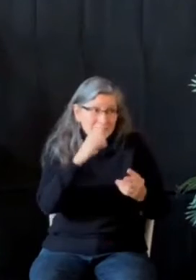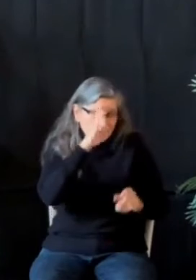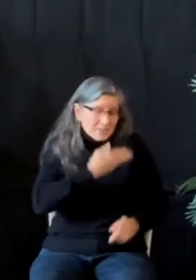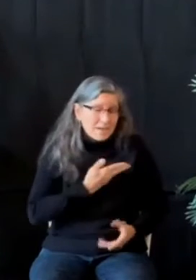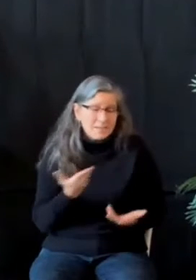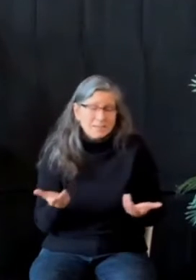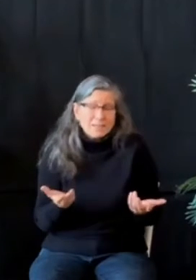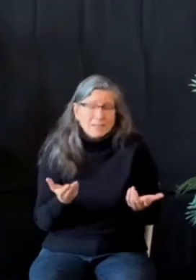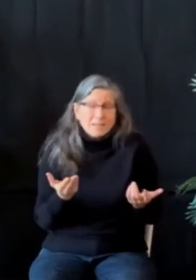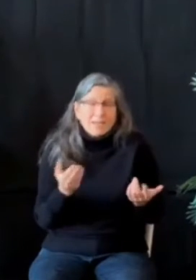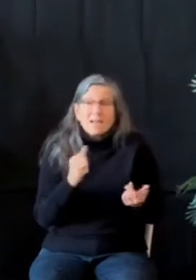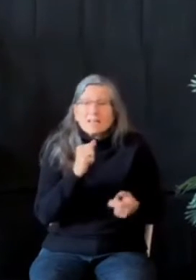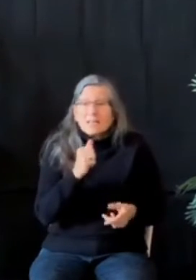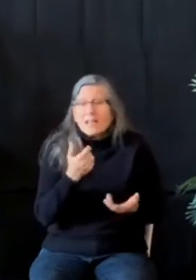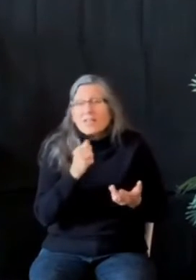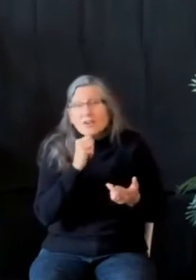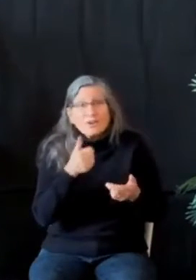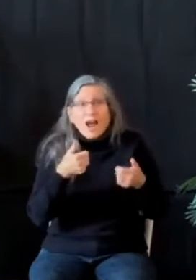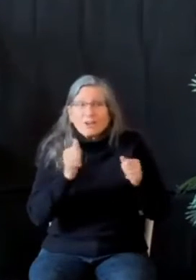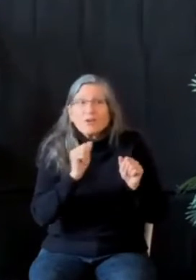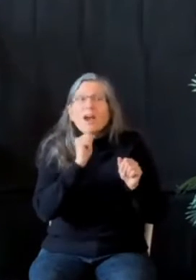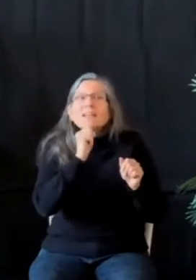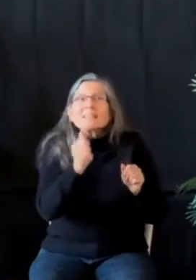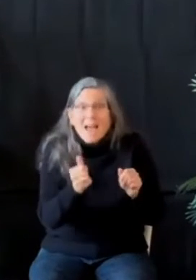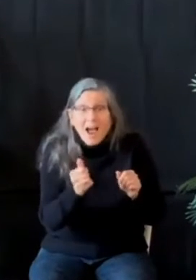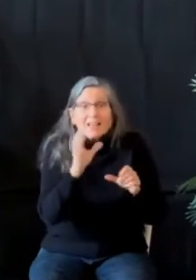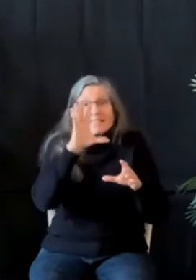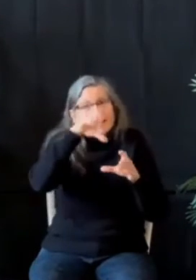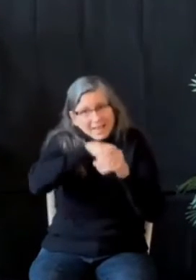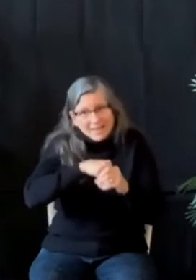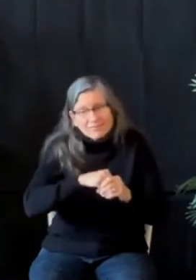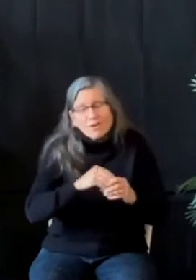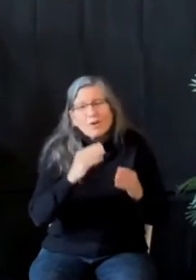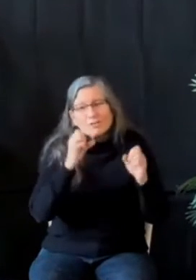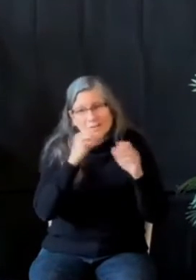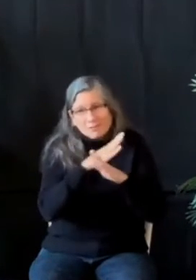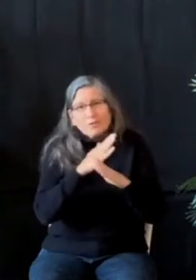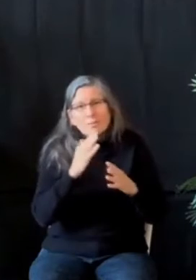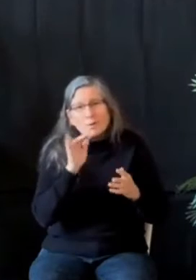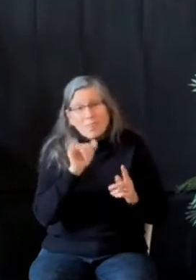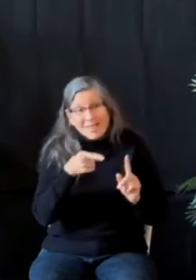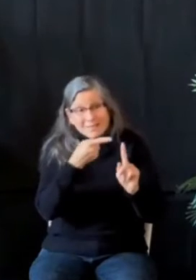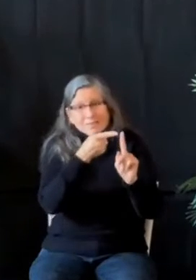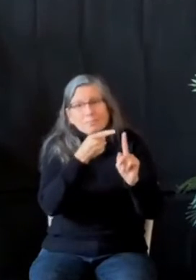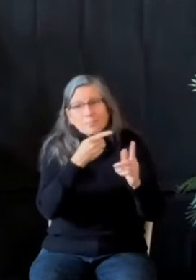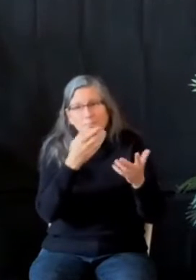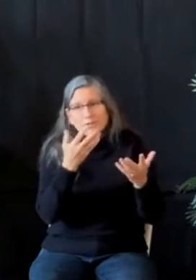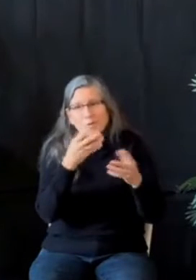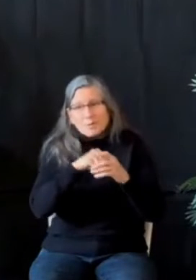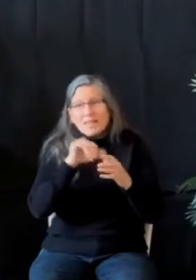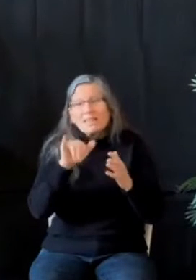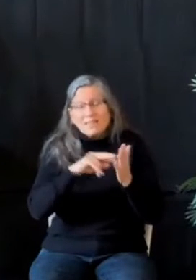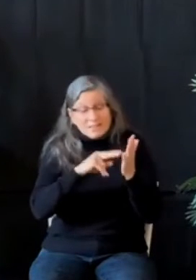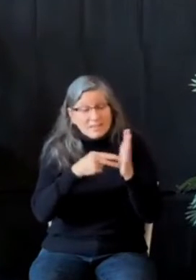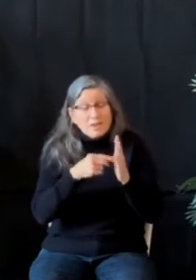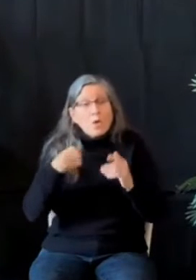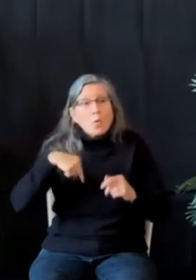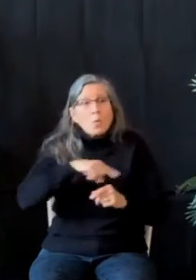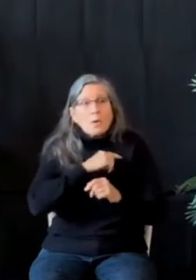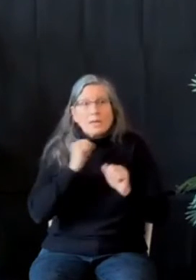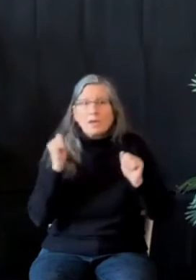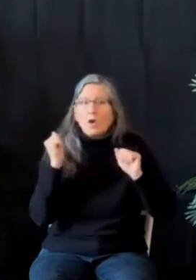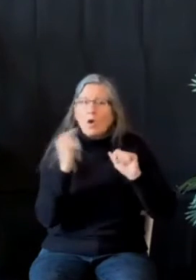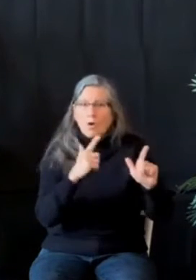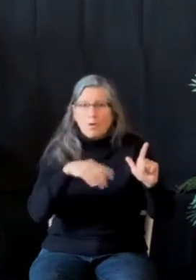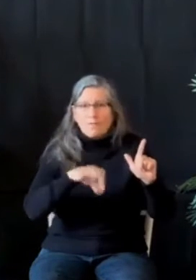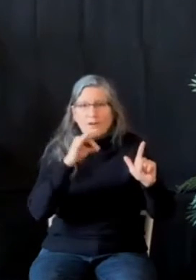trouble. It's that they don't mean not to get into trouble. That's the problem. And so in the context of that, we all find ourselves in moments of